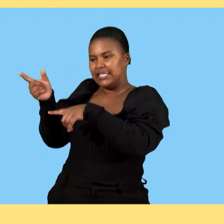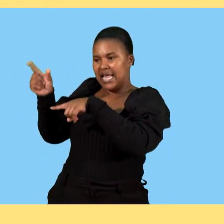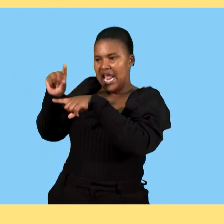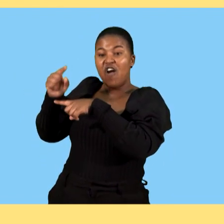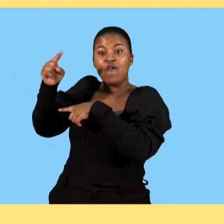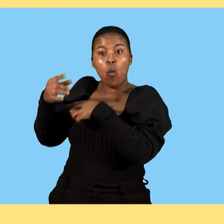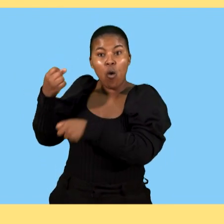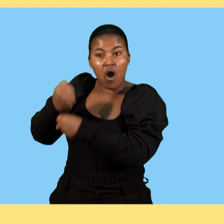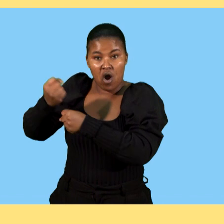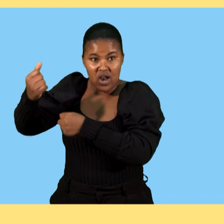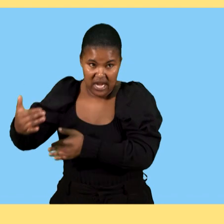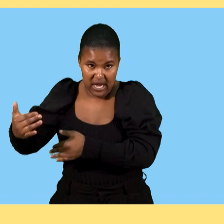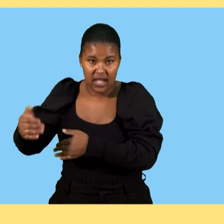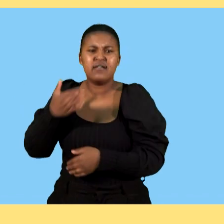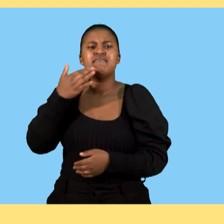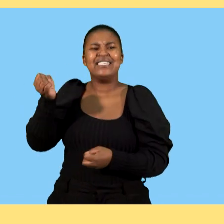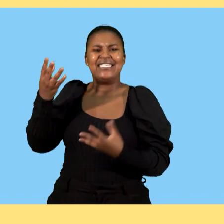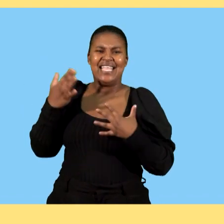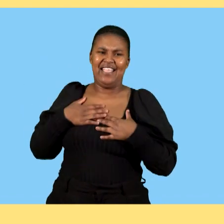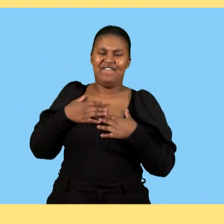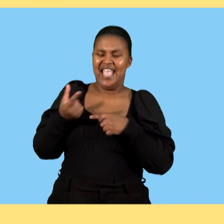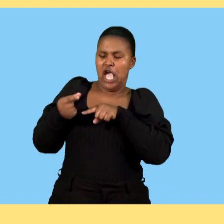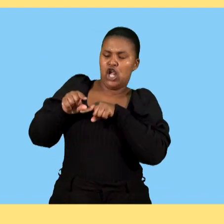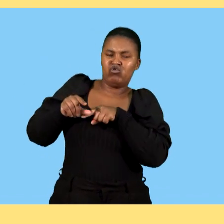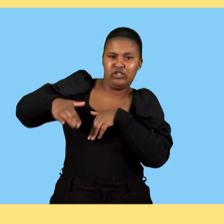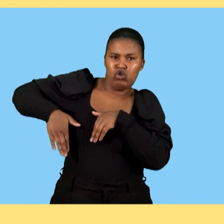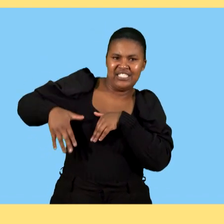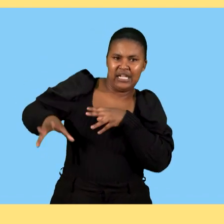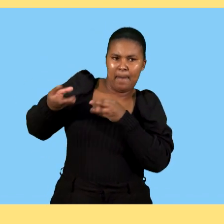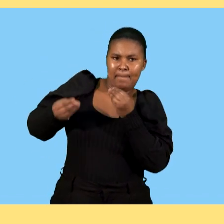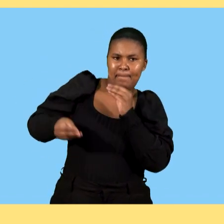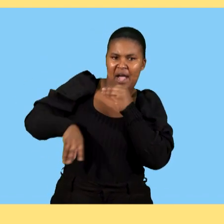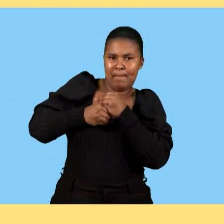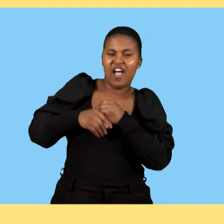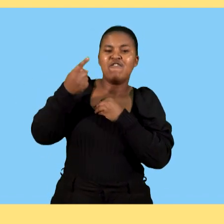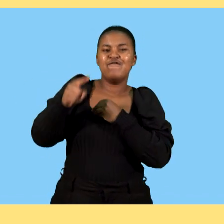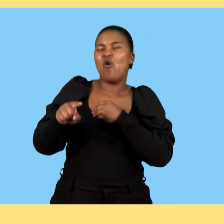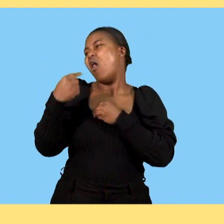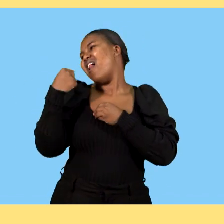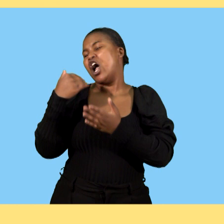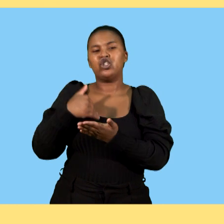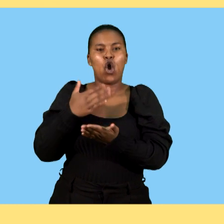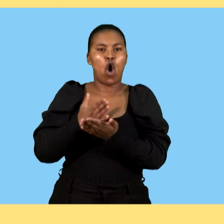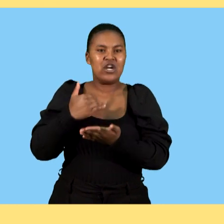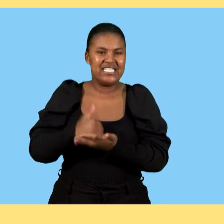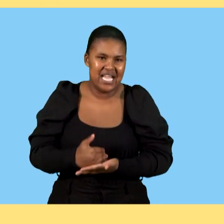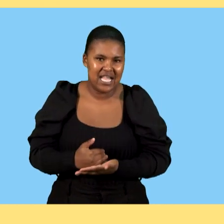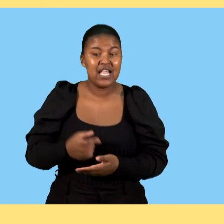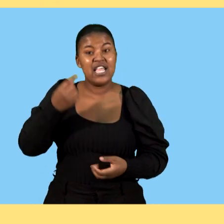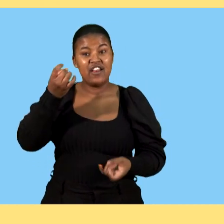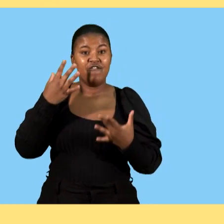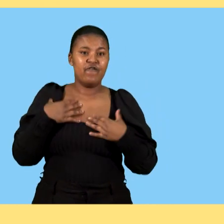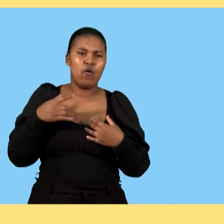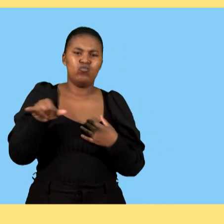outstanding interest for the last quarter. So we want to know how much interest is outstanding.